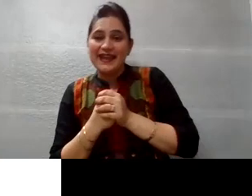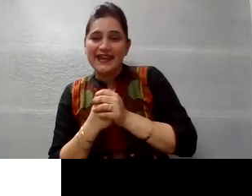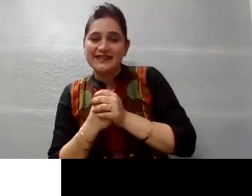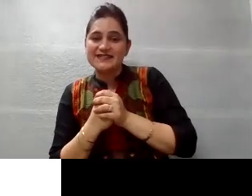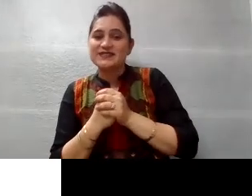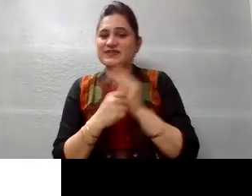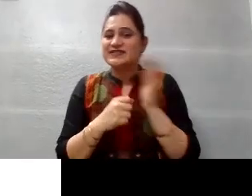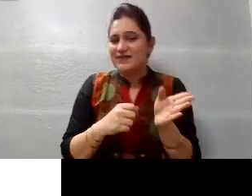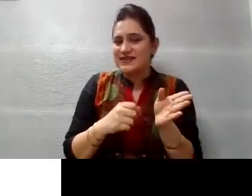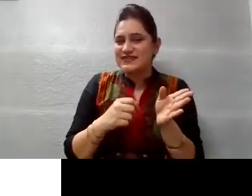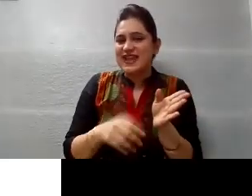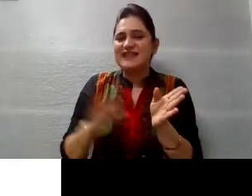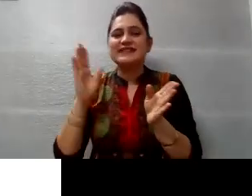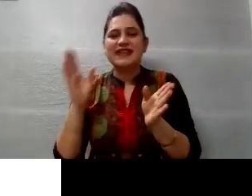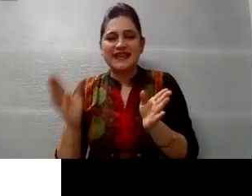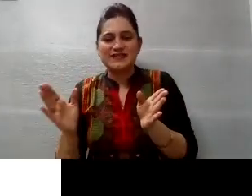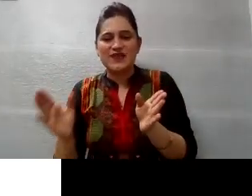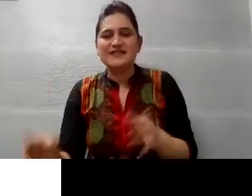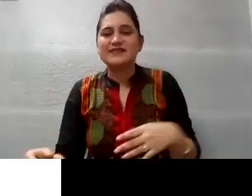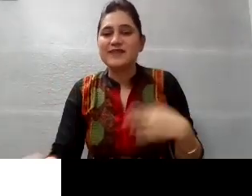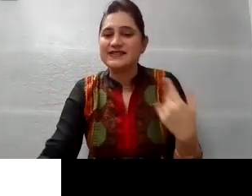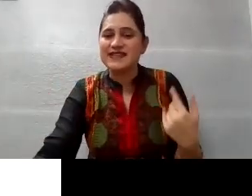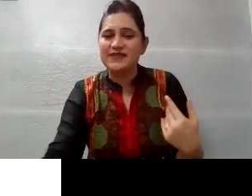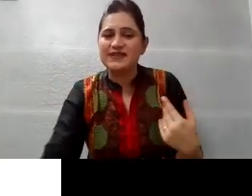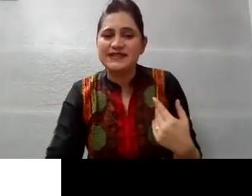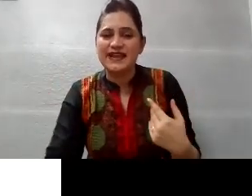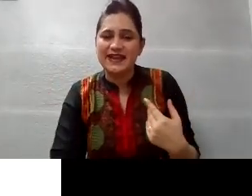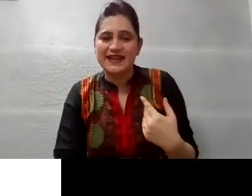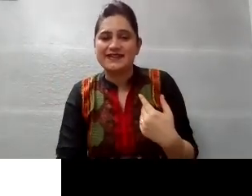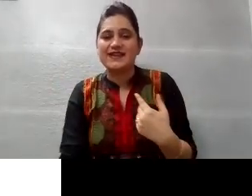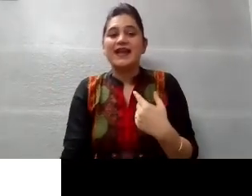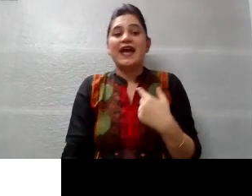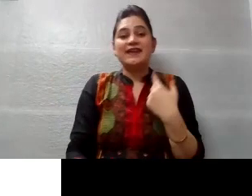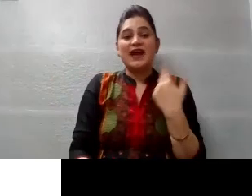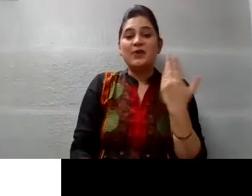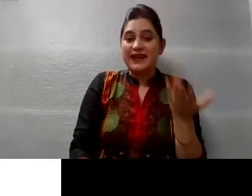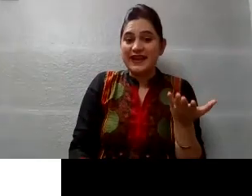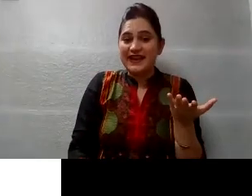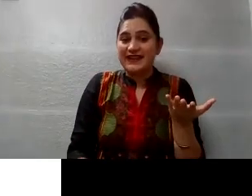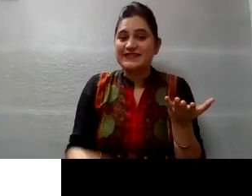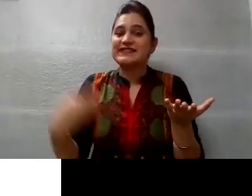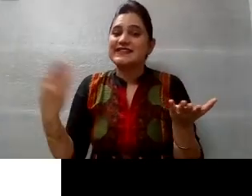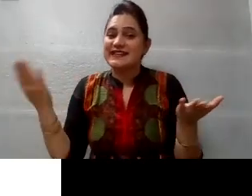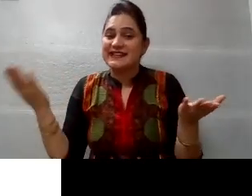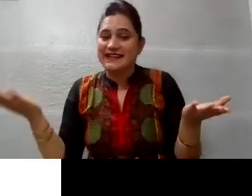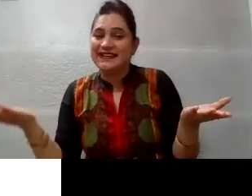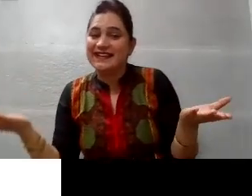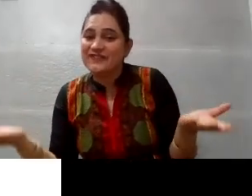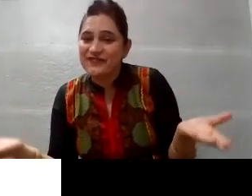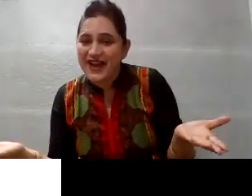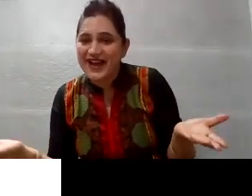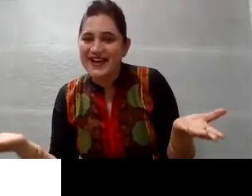Eight. So seven tens, eight ones make 78. And now 85.